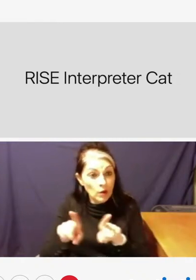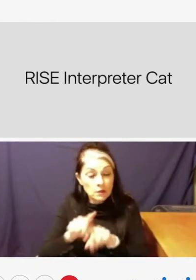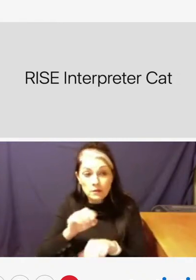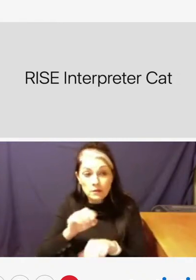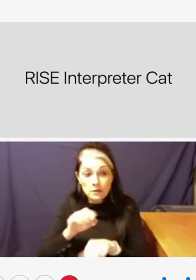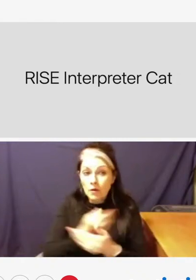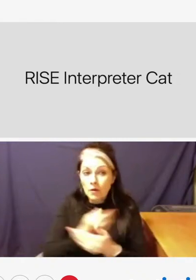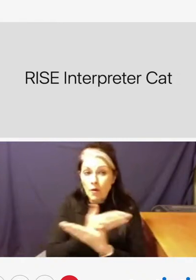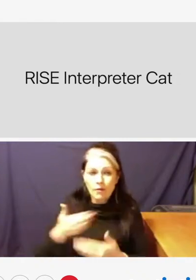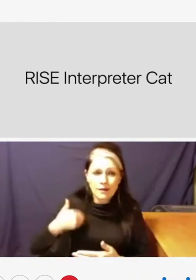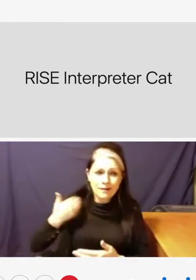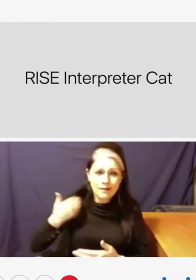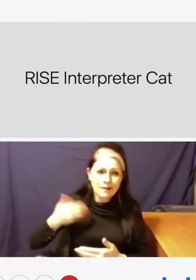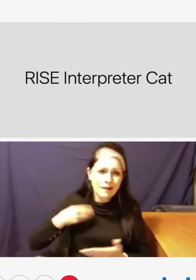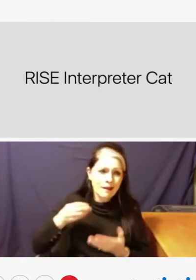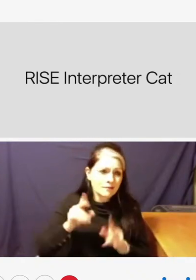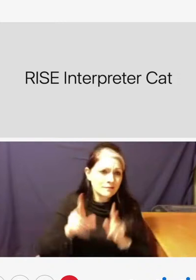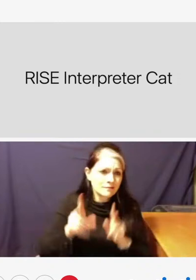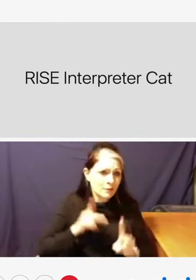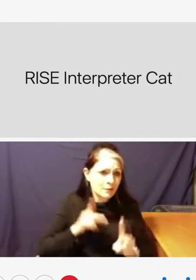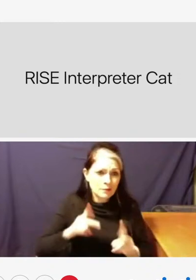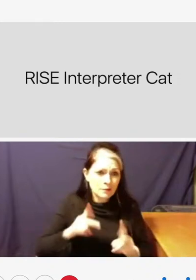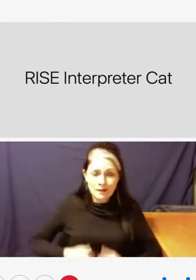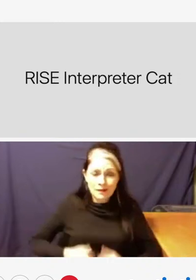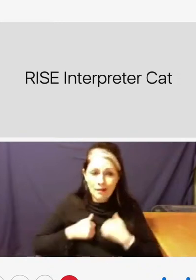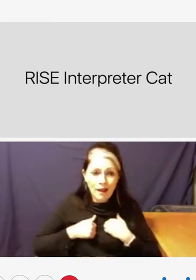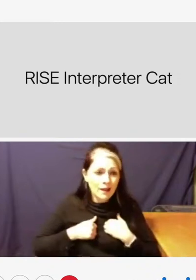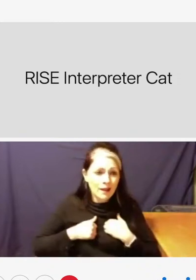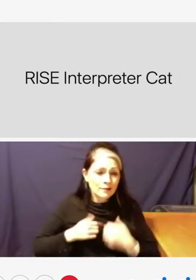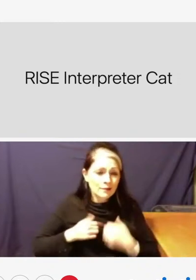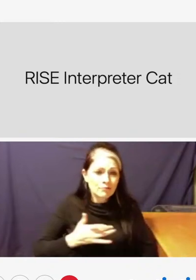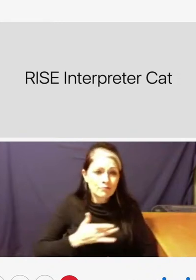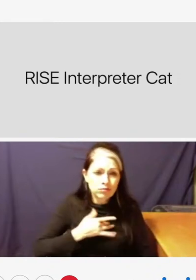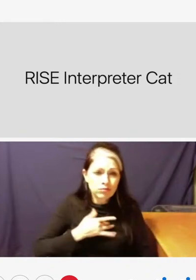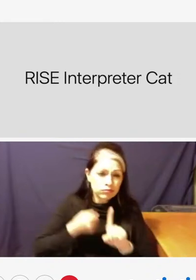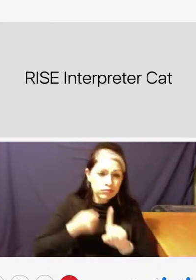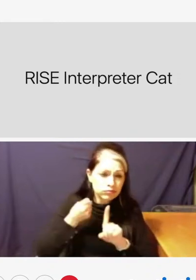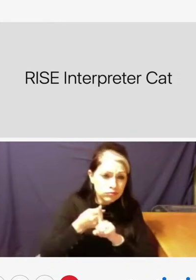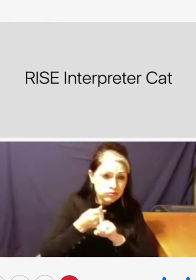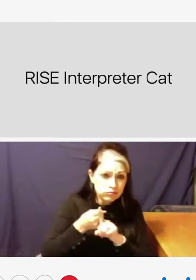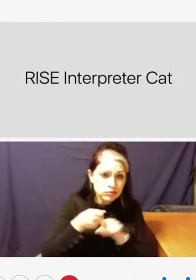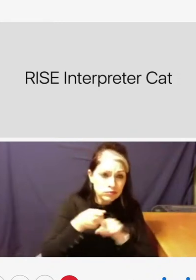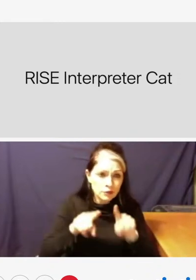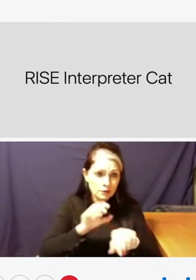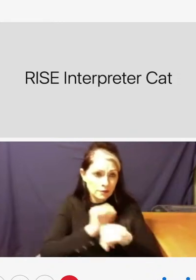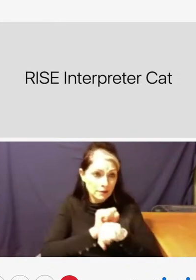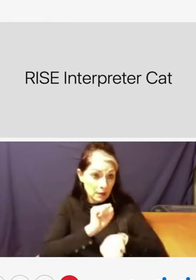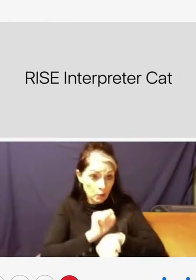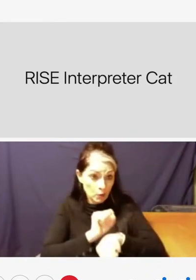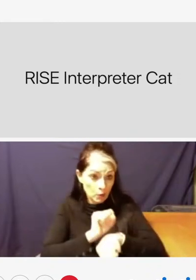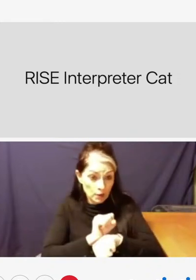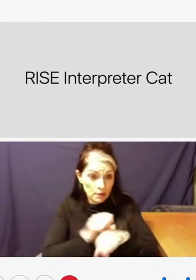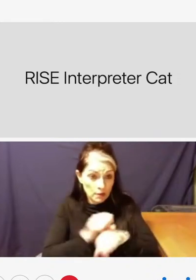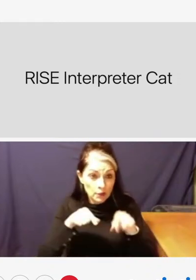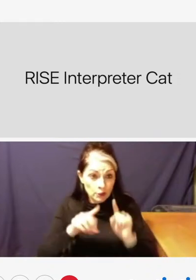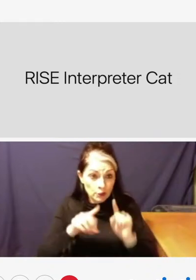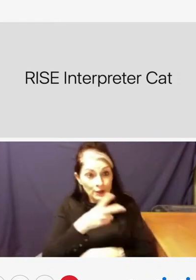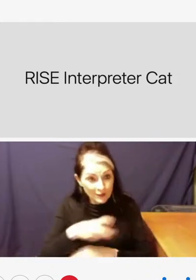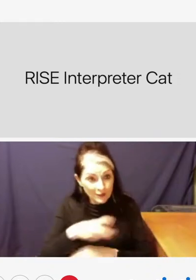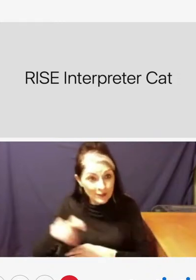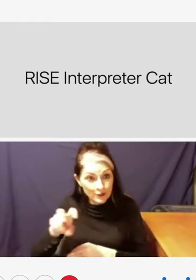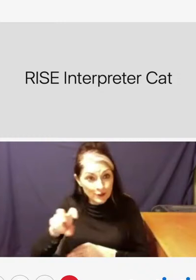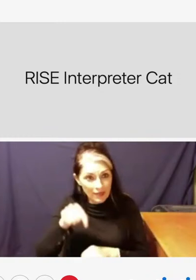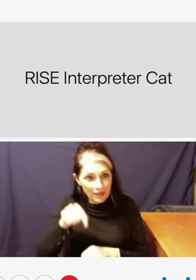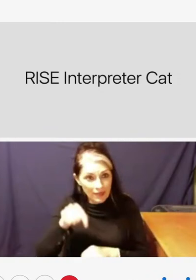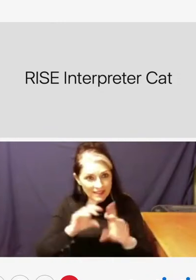touched during her tenure um and and during her journey in our district so um